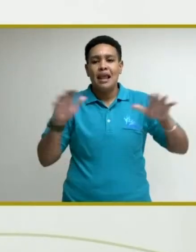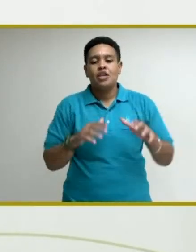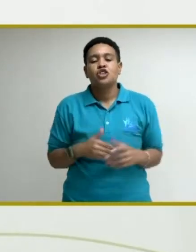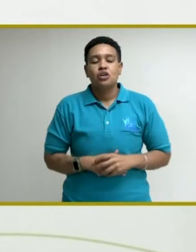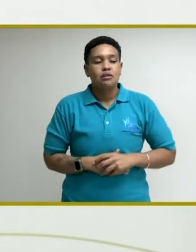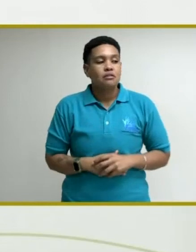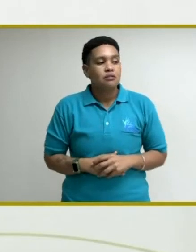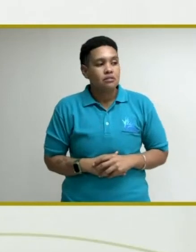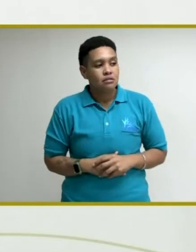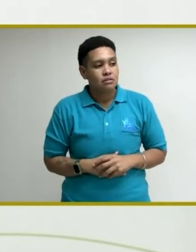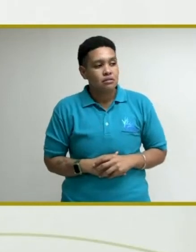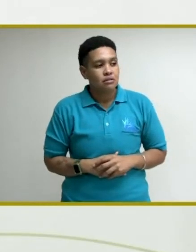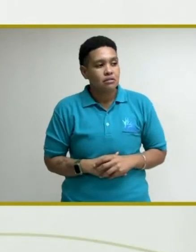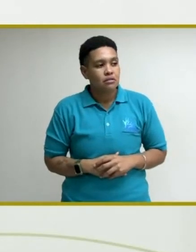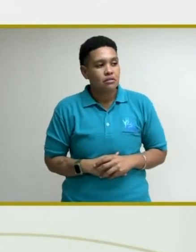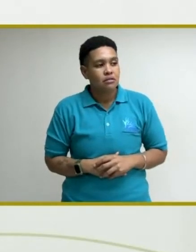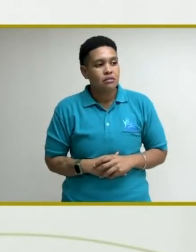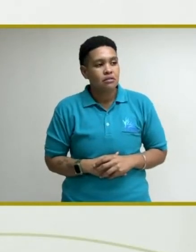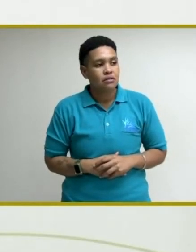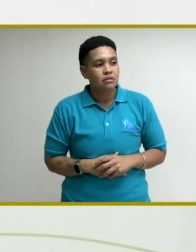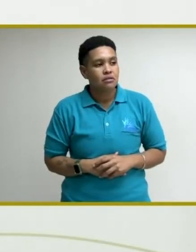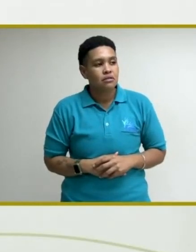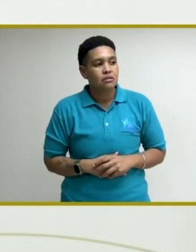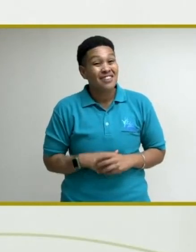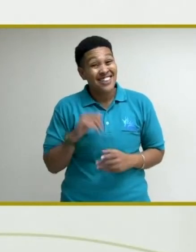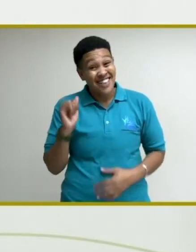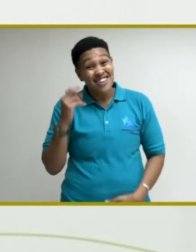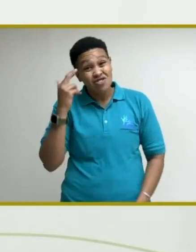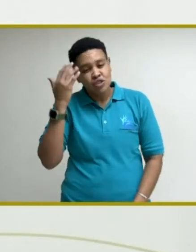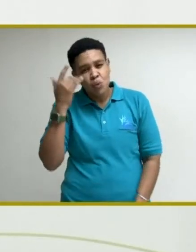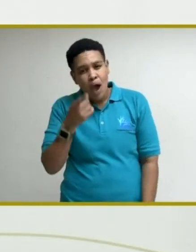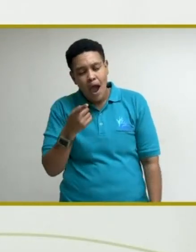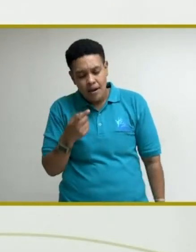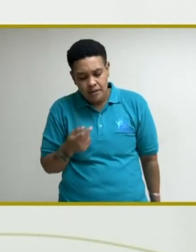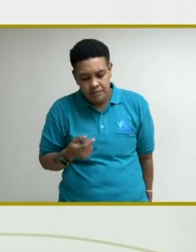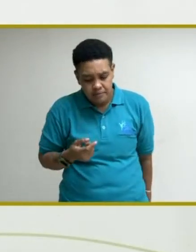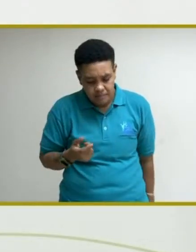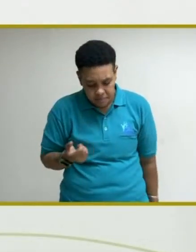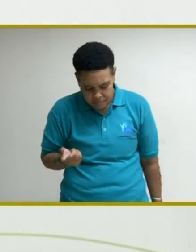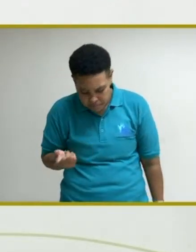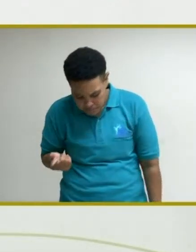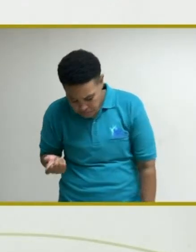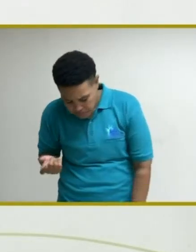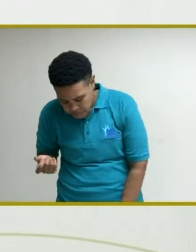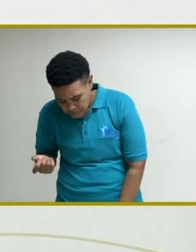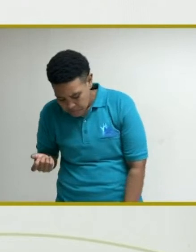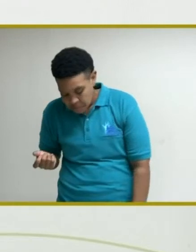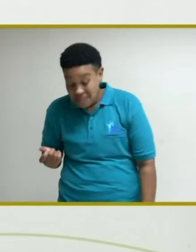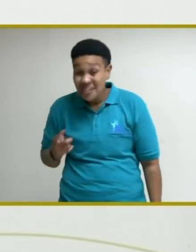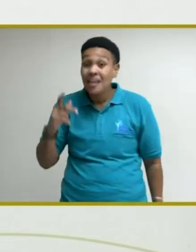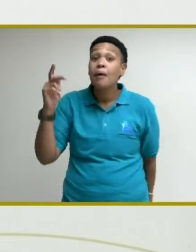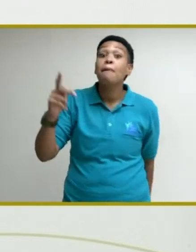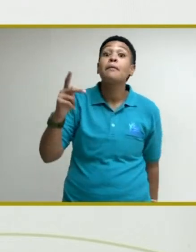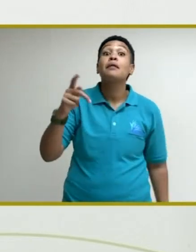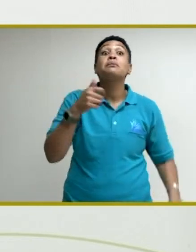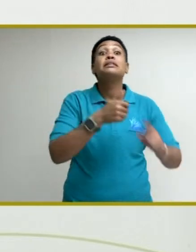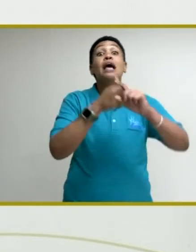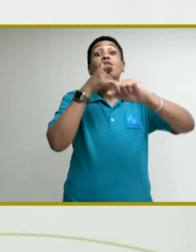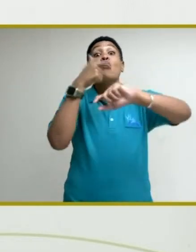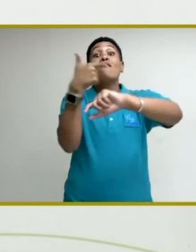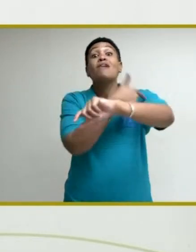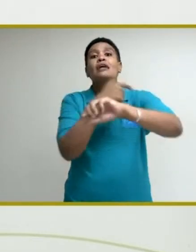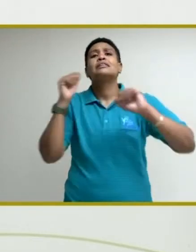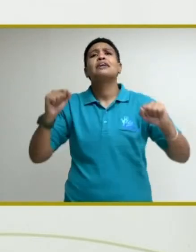So those are essentially the reason why, because persons essentially who are vaccinated